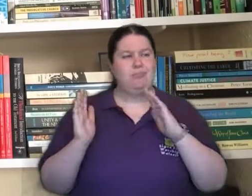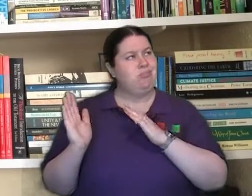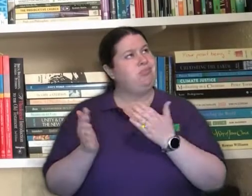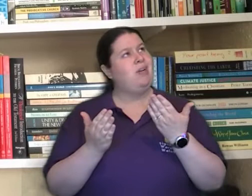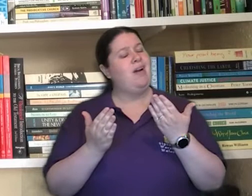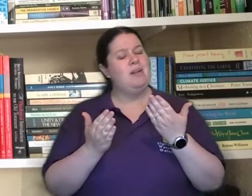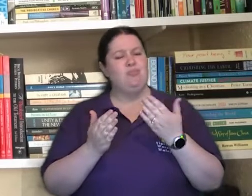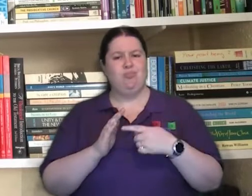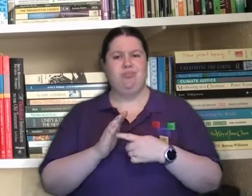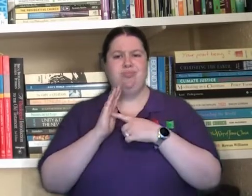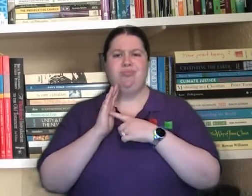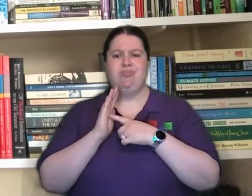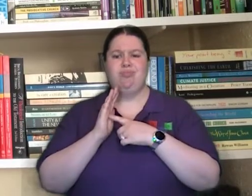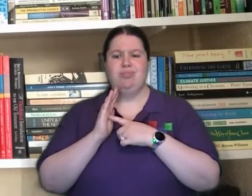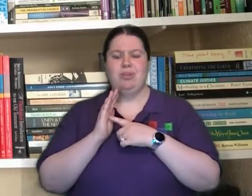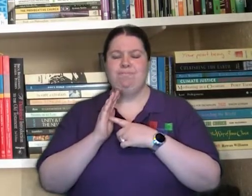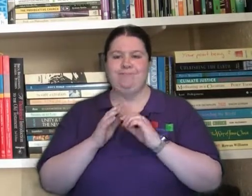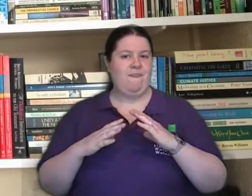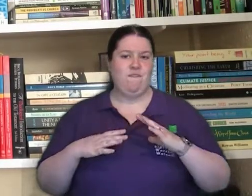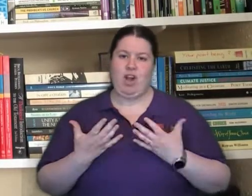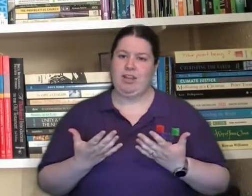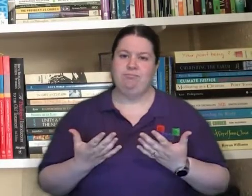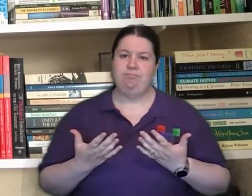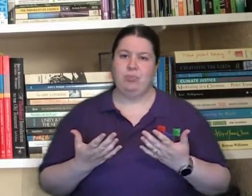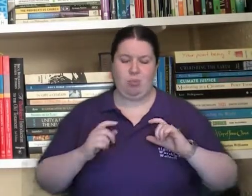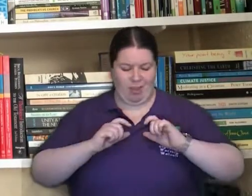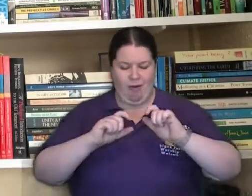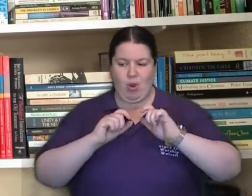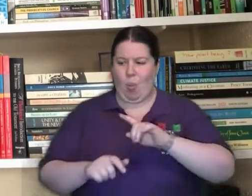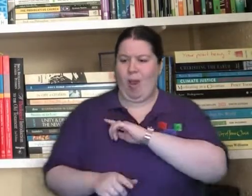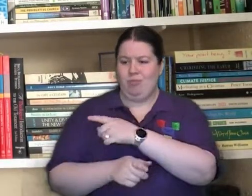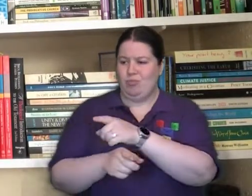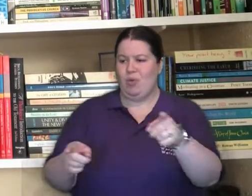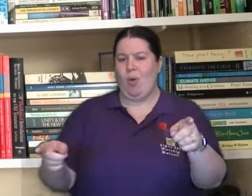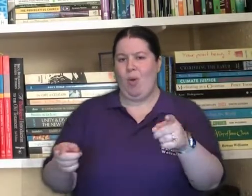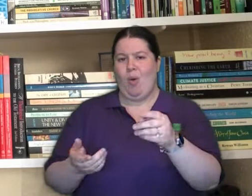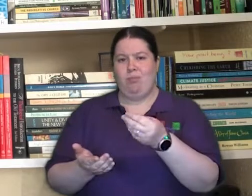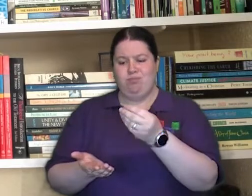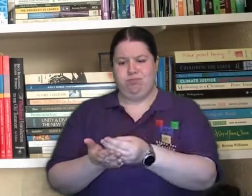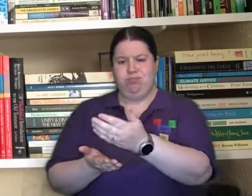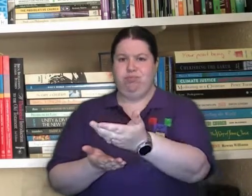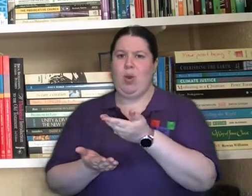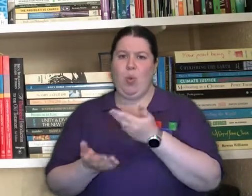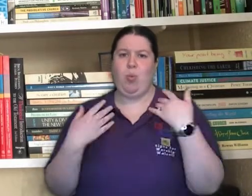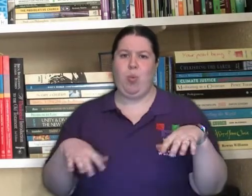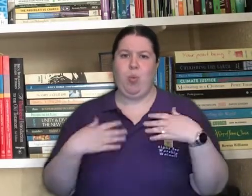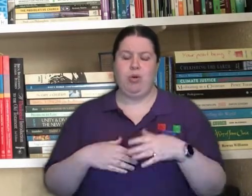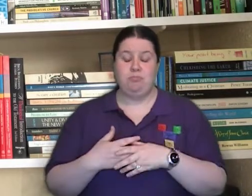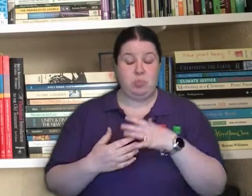The vital work of worship and service at St. Matthew's is not free, and it's only able to carry on because of your generous